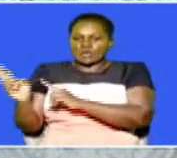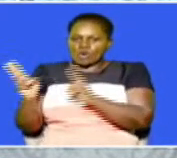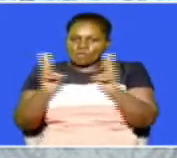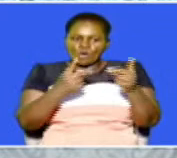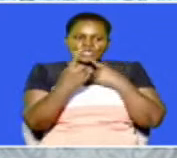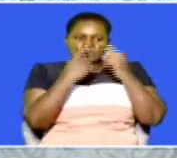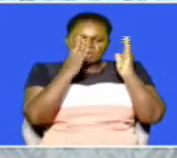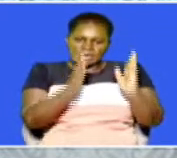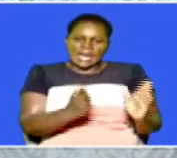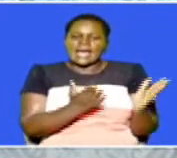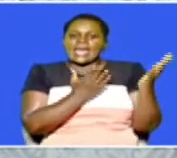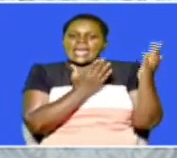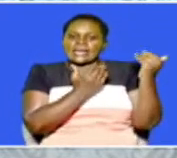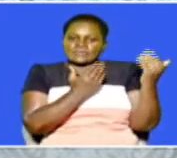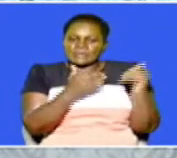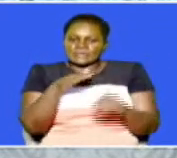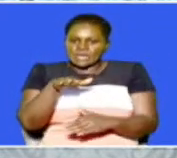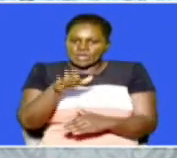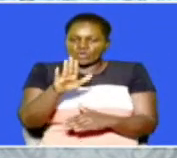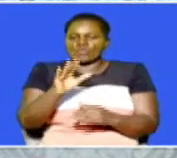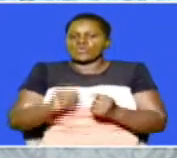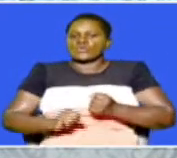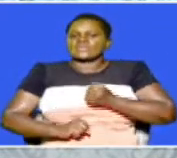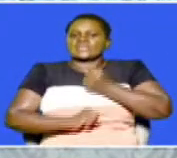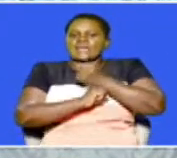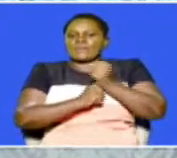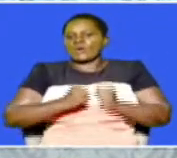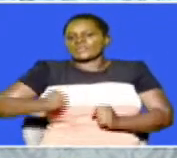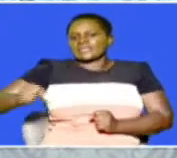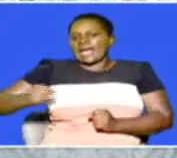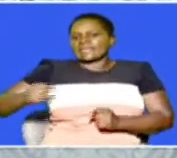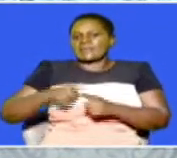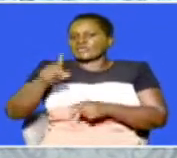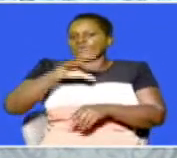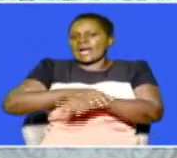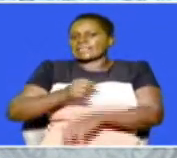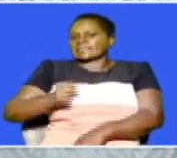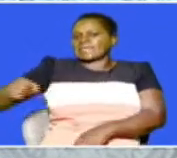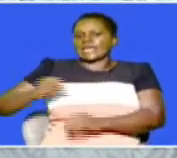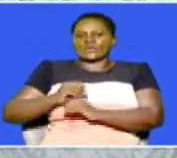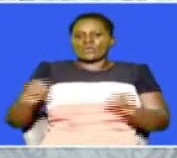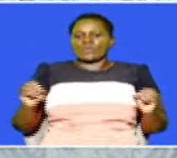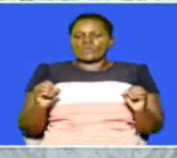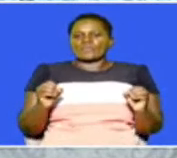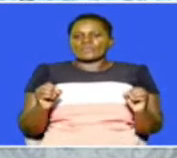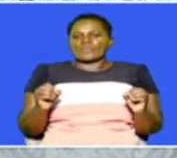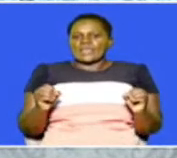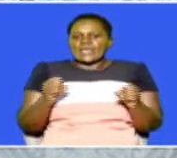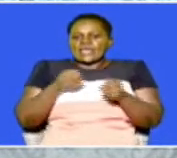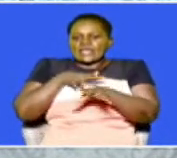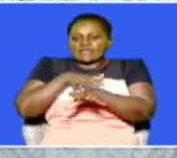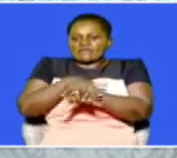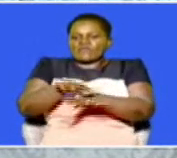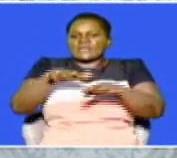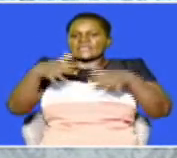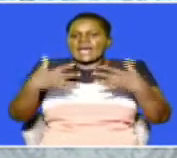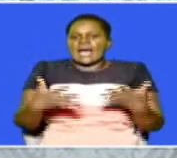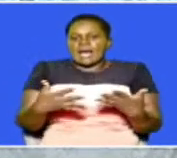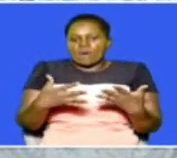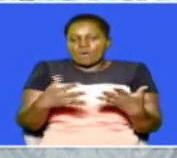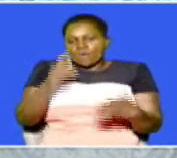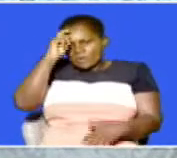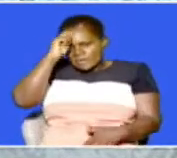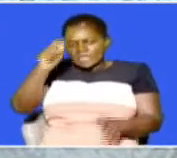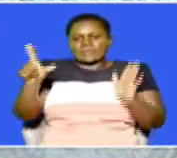as Speaker, it was expected that you would take sides, but you didn't take sides. How much of his influence in terms of respect of